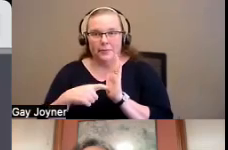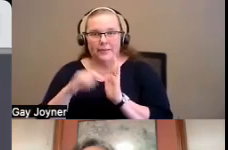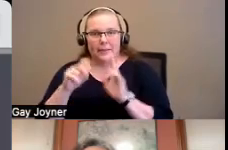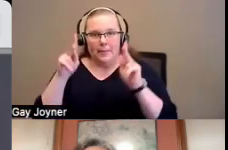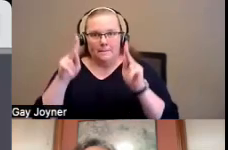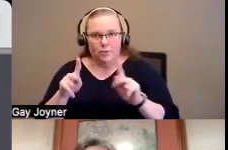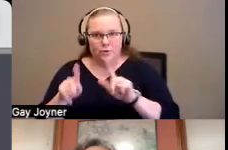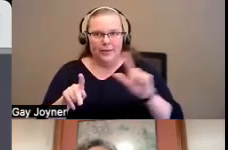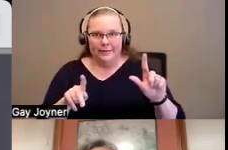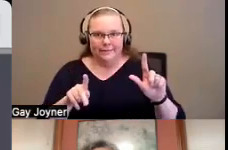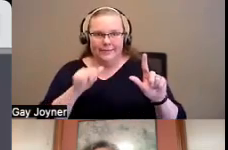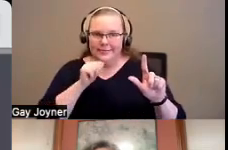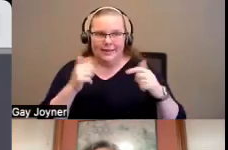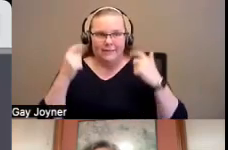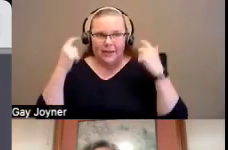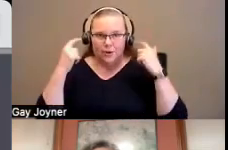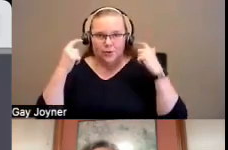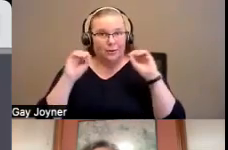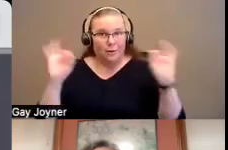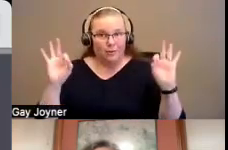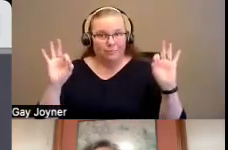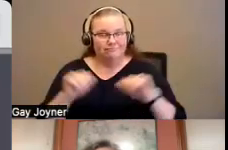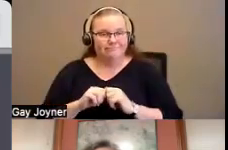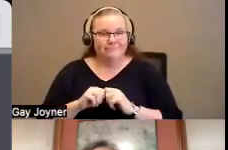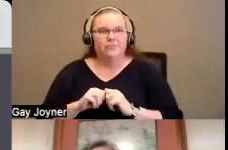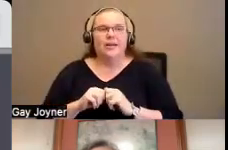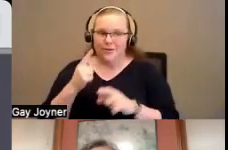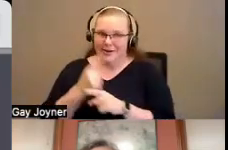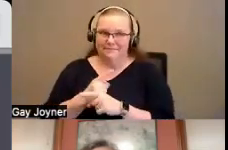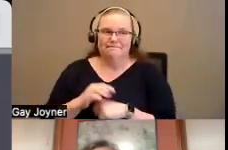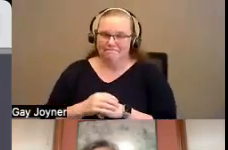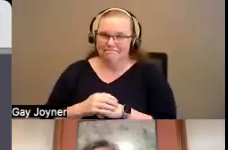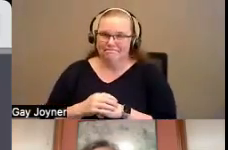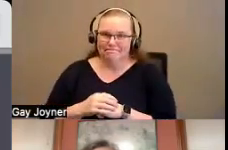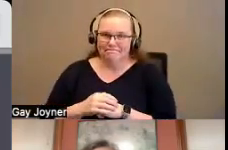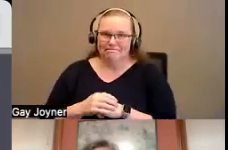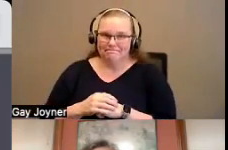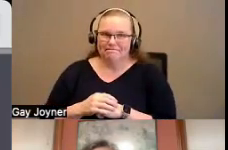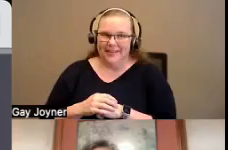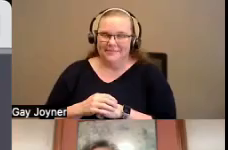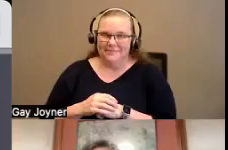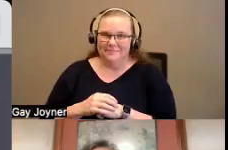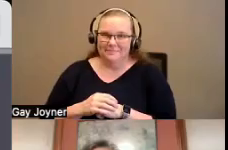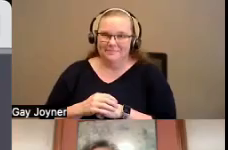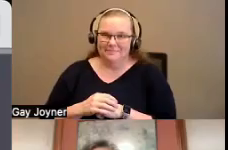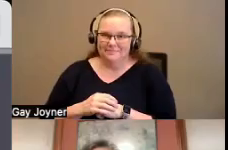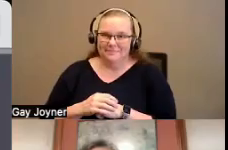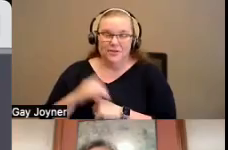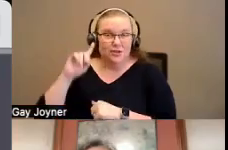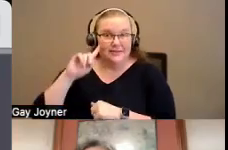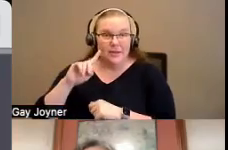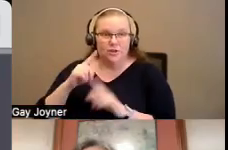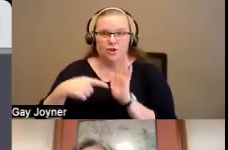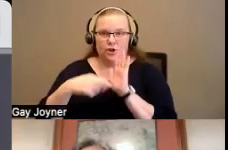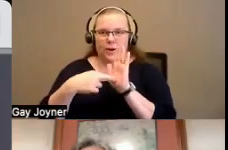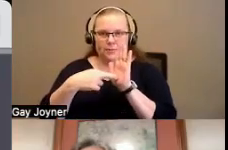the left does not have ears at all. There's no ear. that's right. Yeah, But the